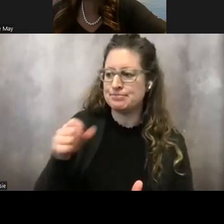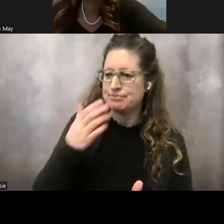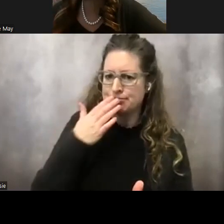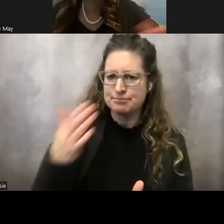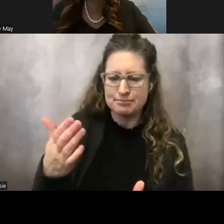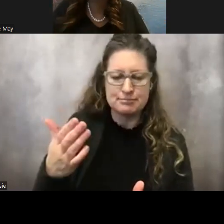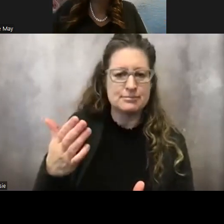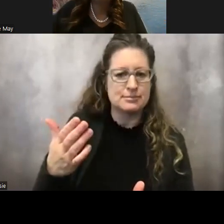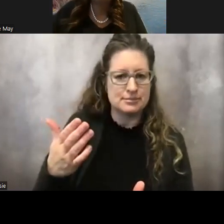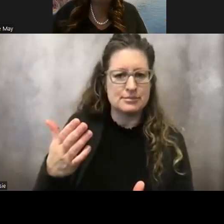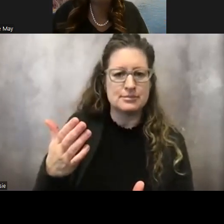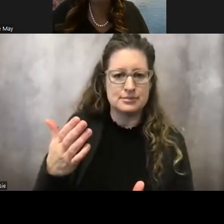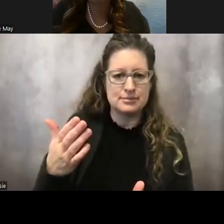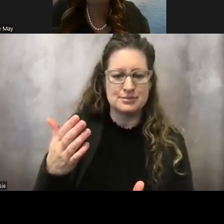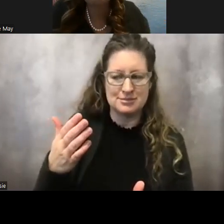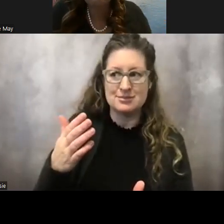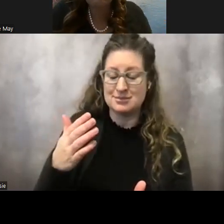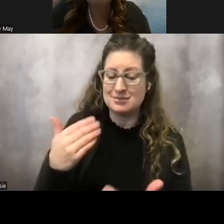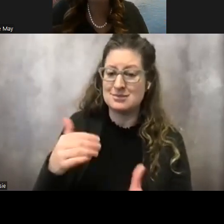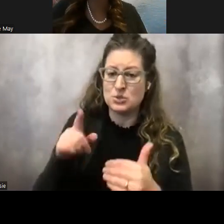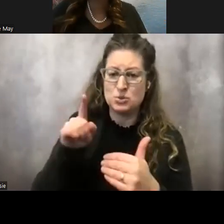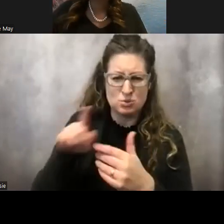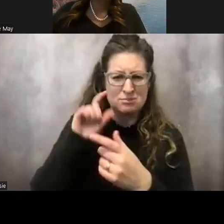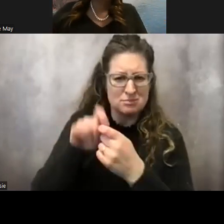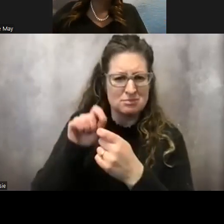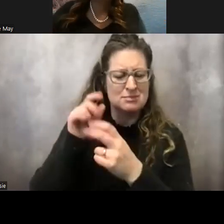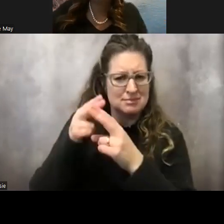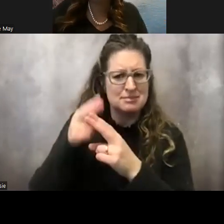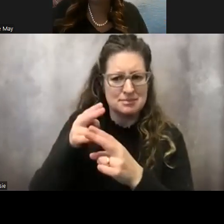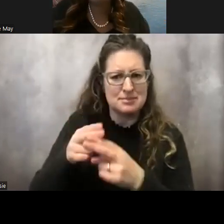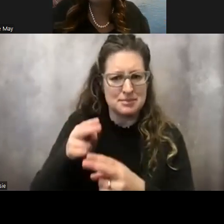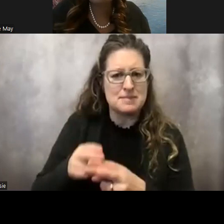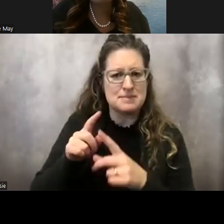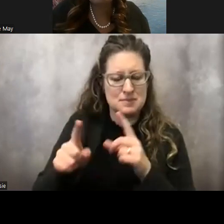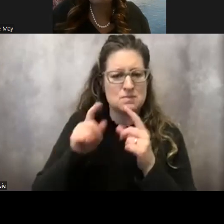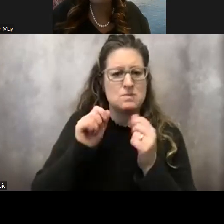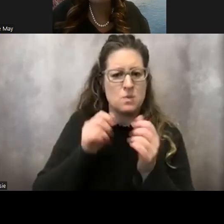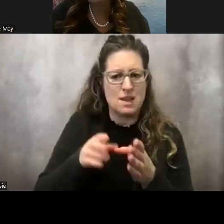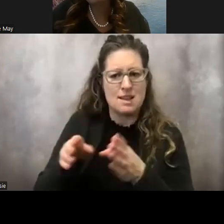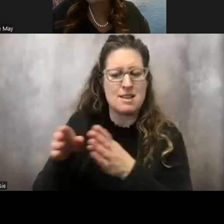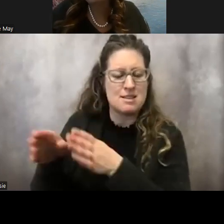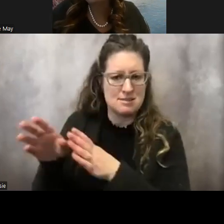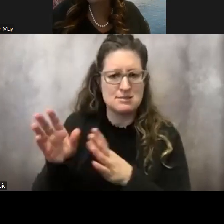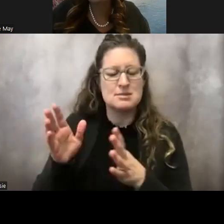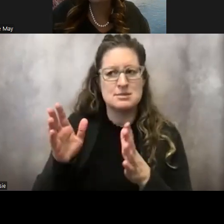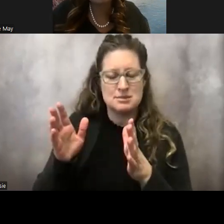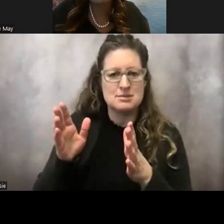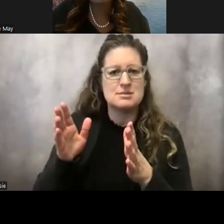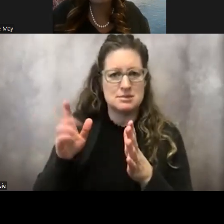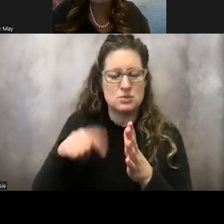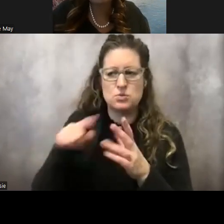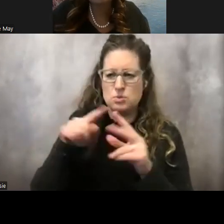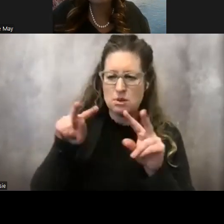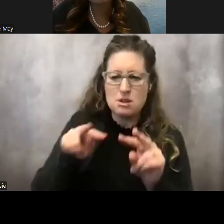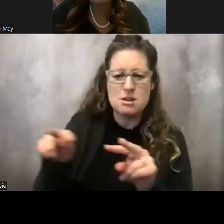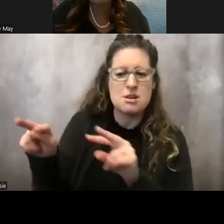some, individual ways individuals can begin to change and